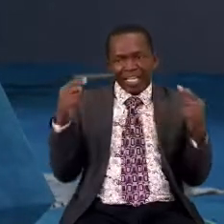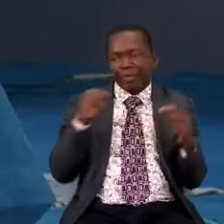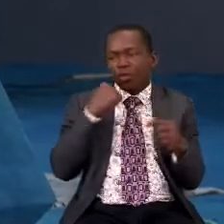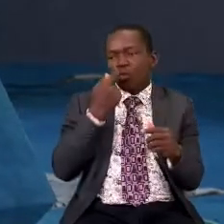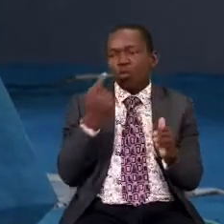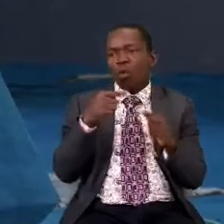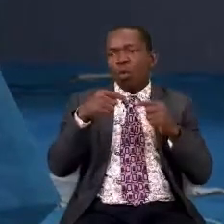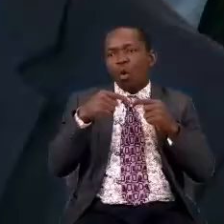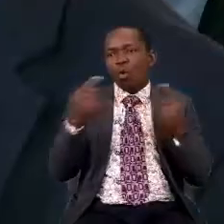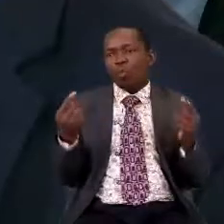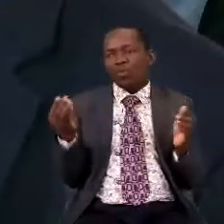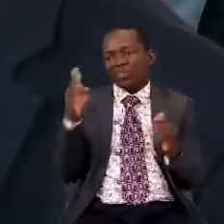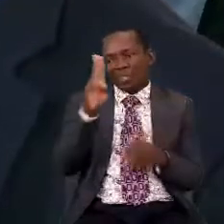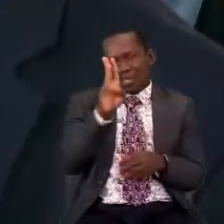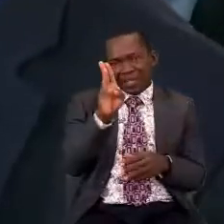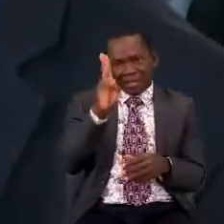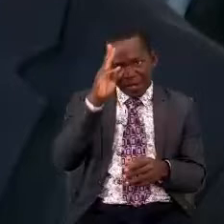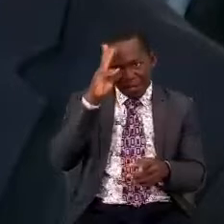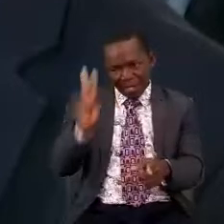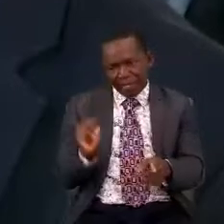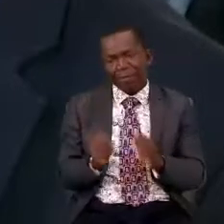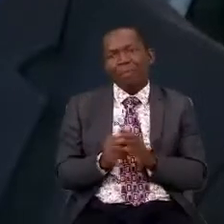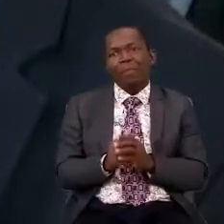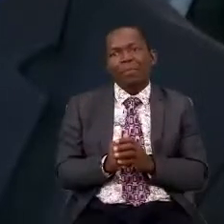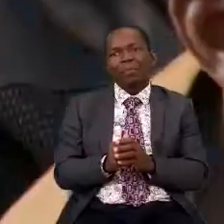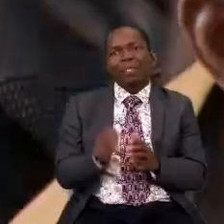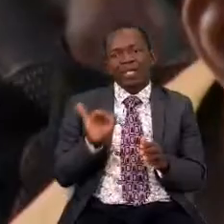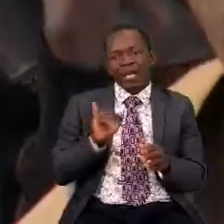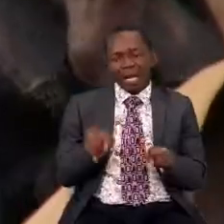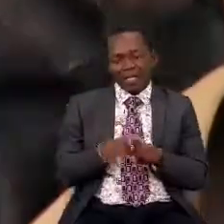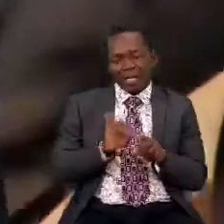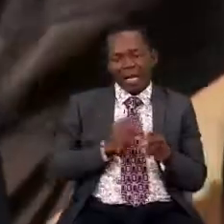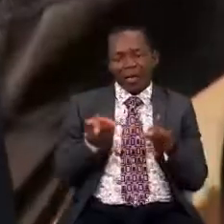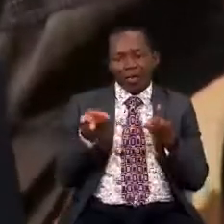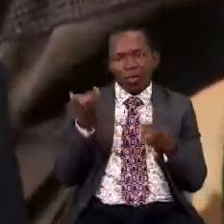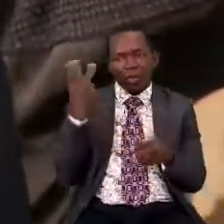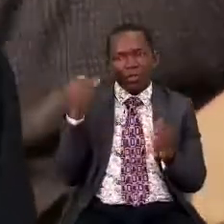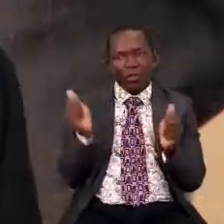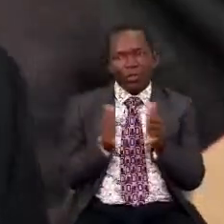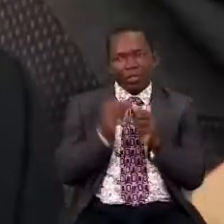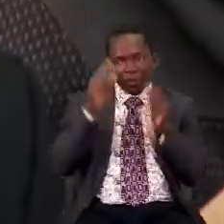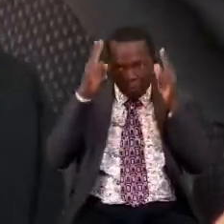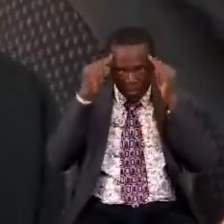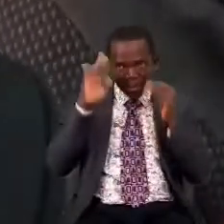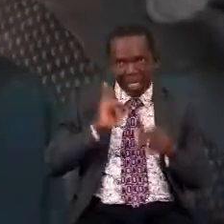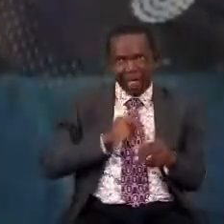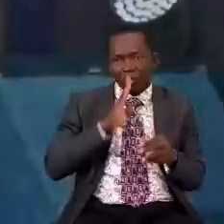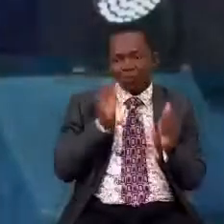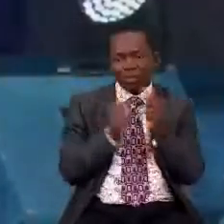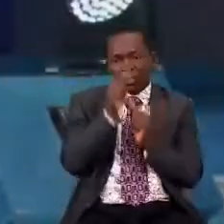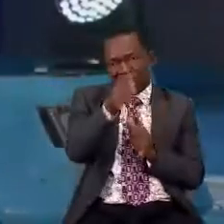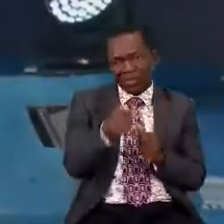be with thee. You need a great amen there. He said, I will